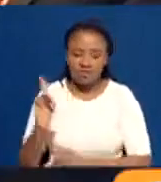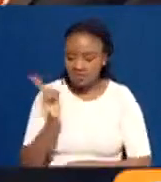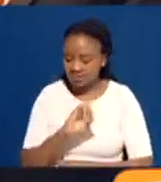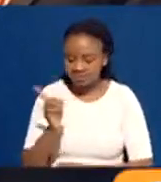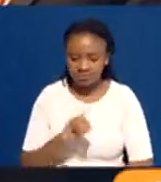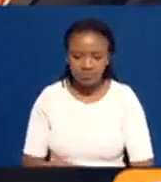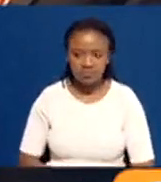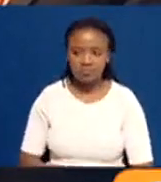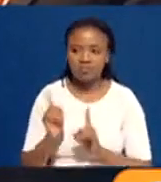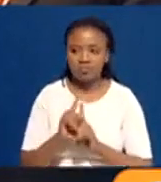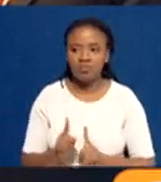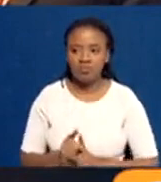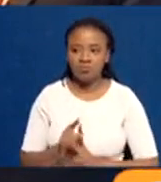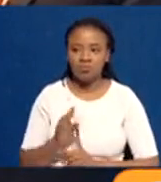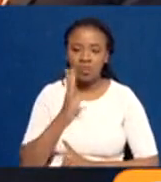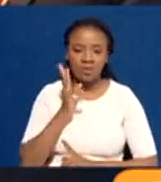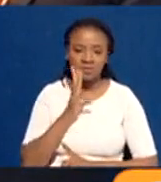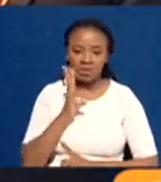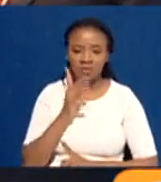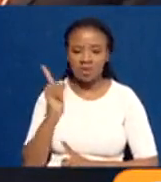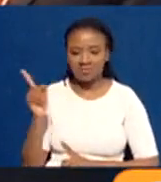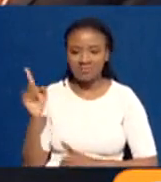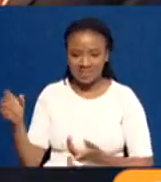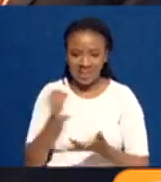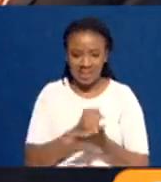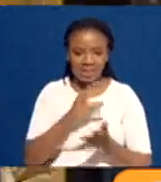The seat fell vacant following Moses Wetangula's election